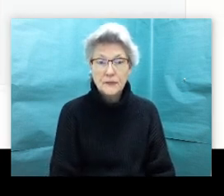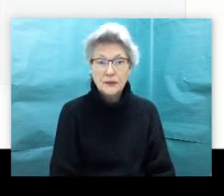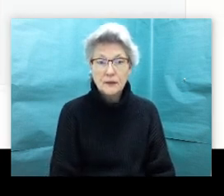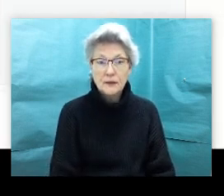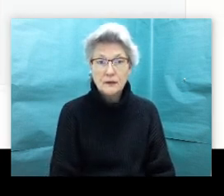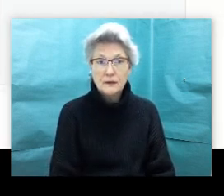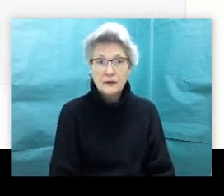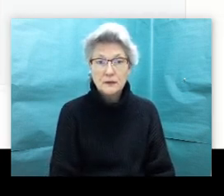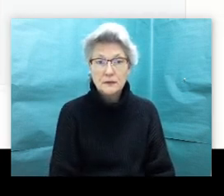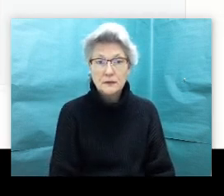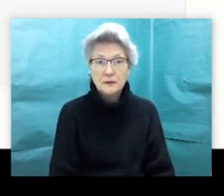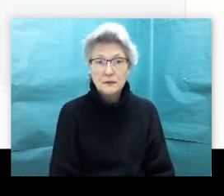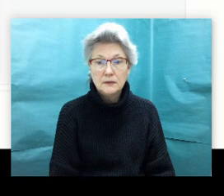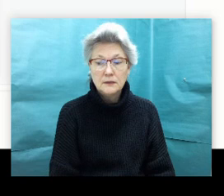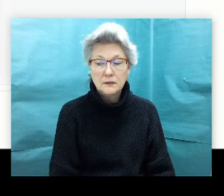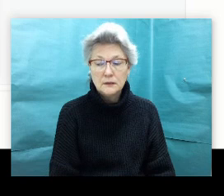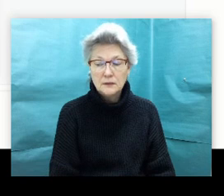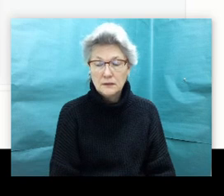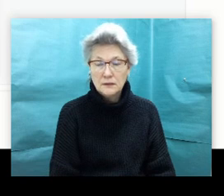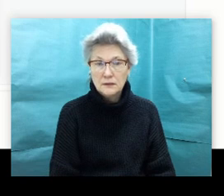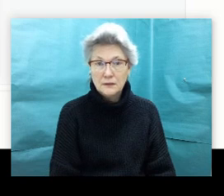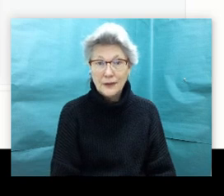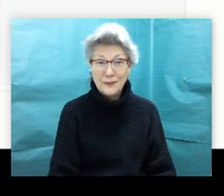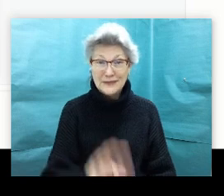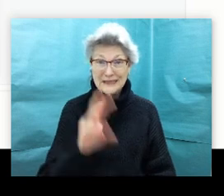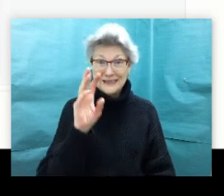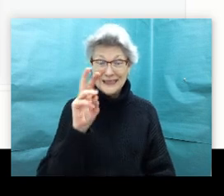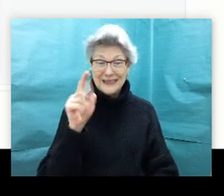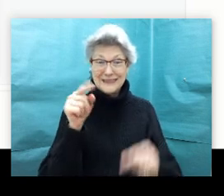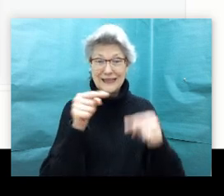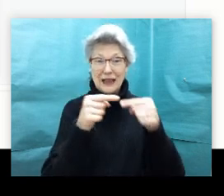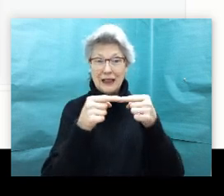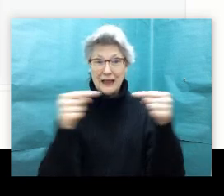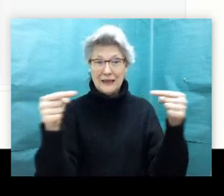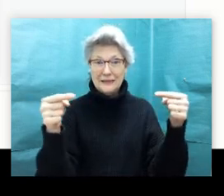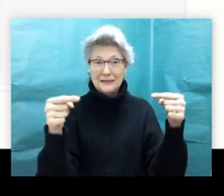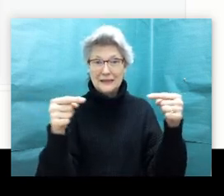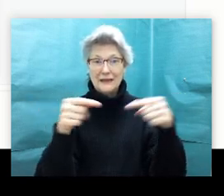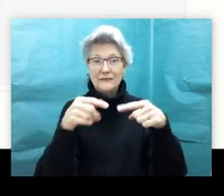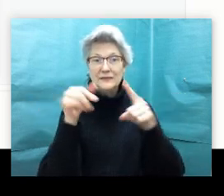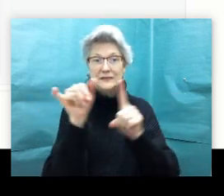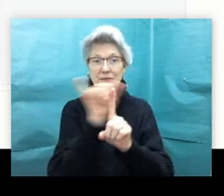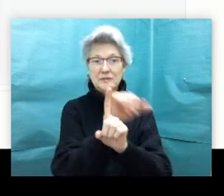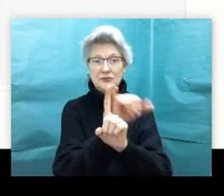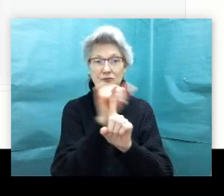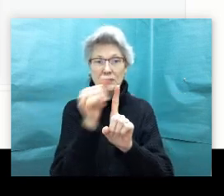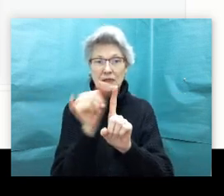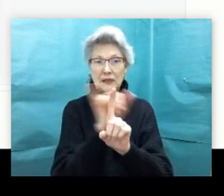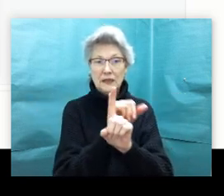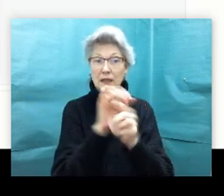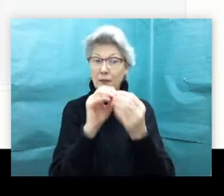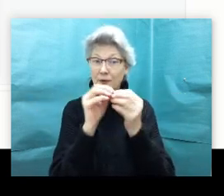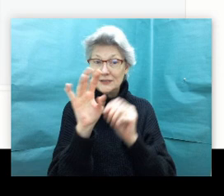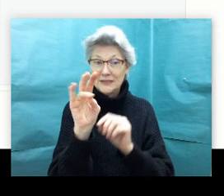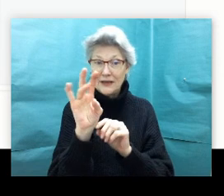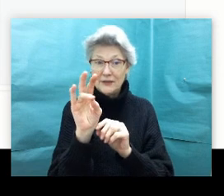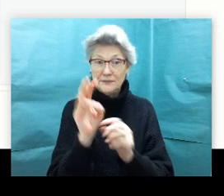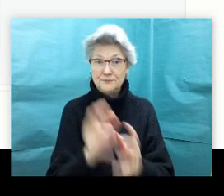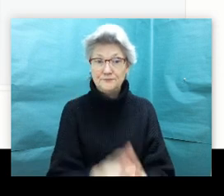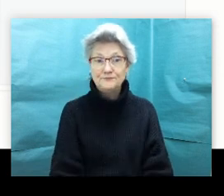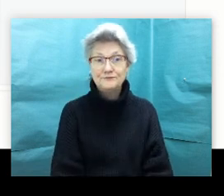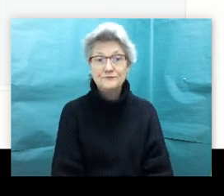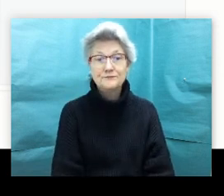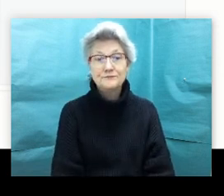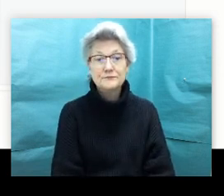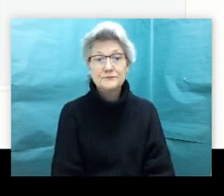That was, oops. So that was 6 lines of symmetry, right? Now we're on number 7. So I'm going to